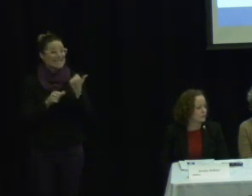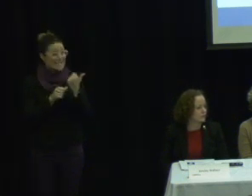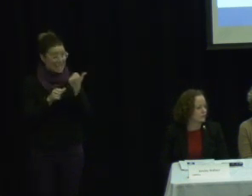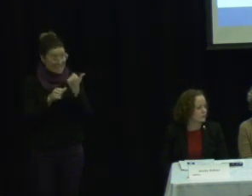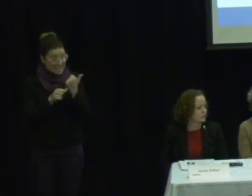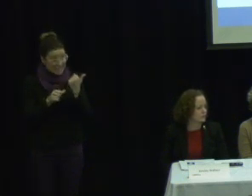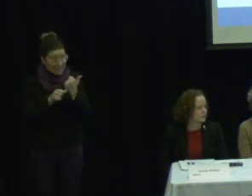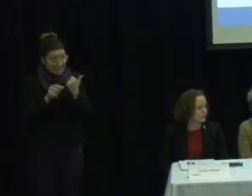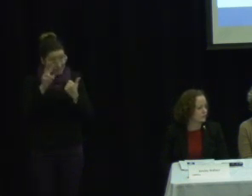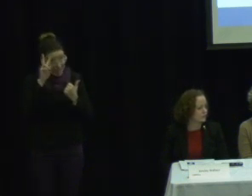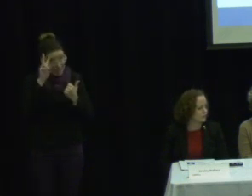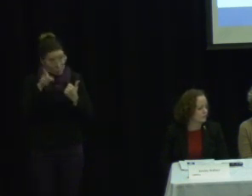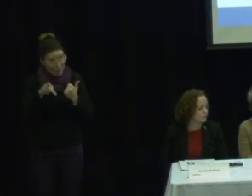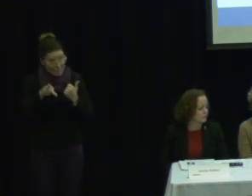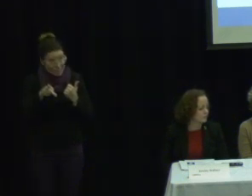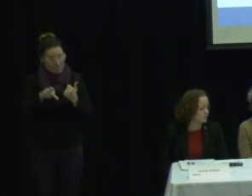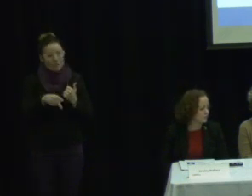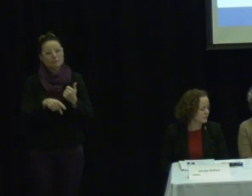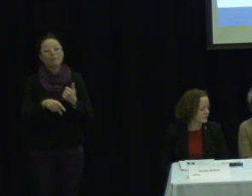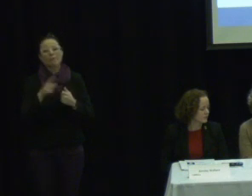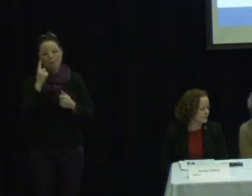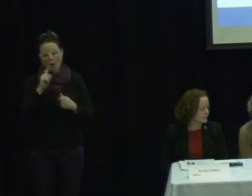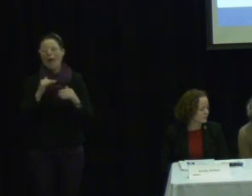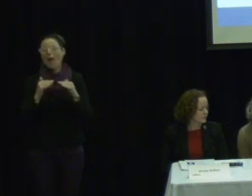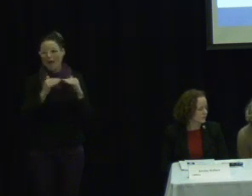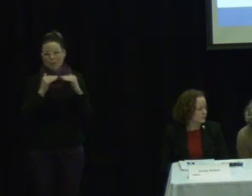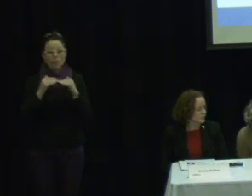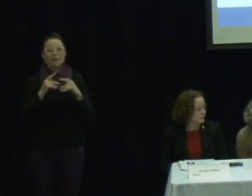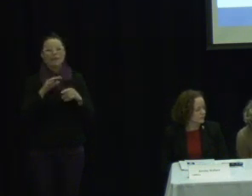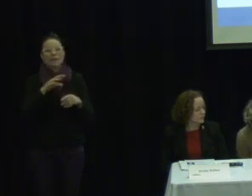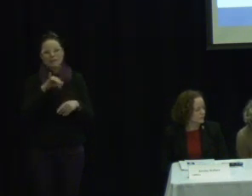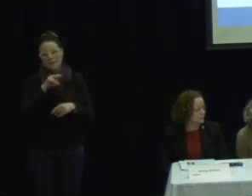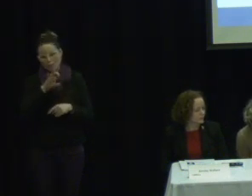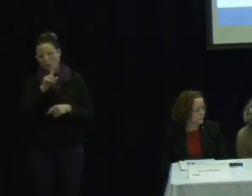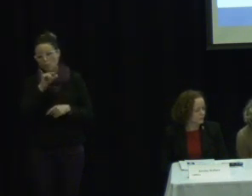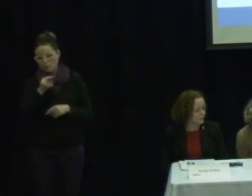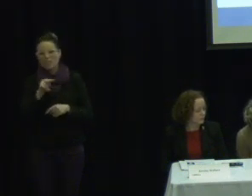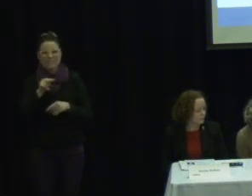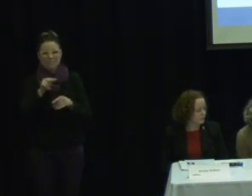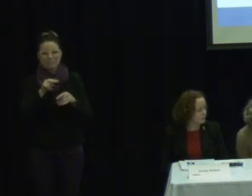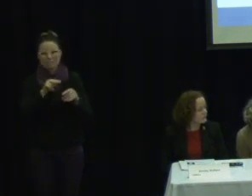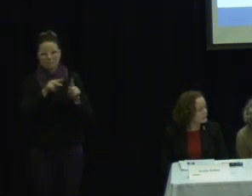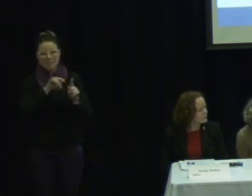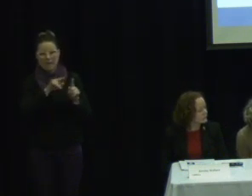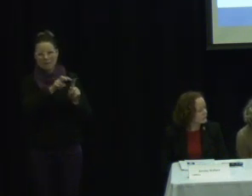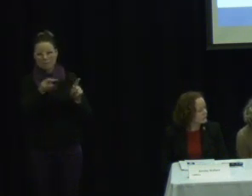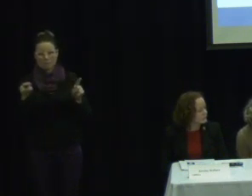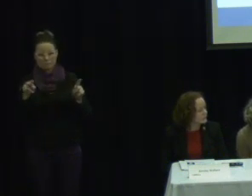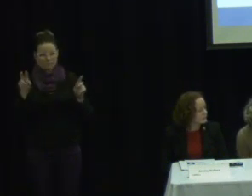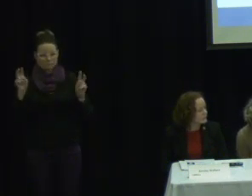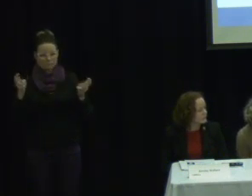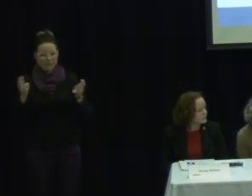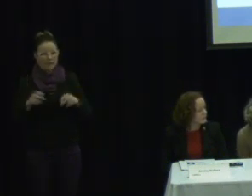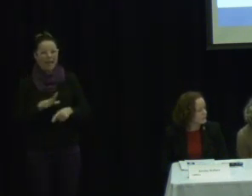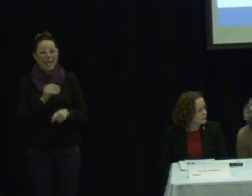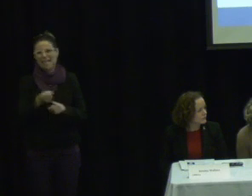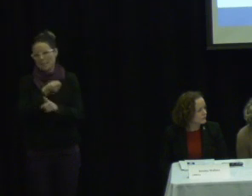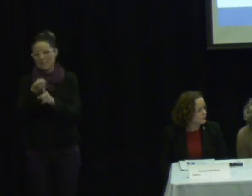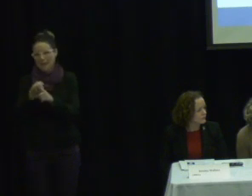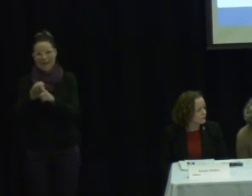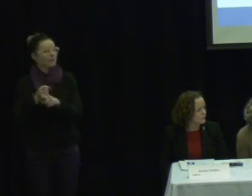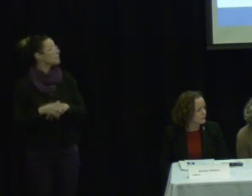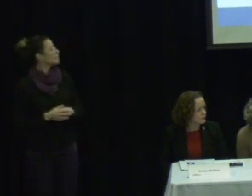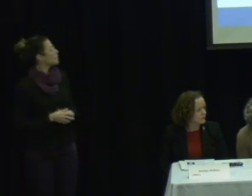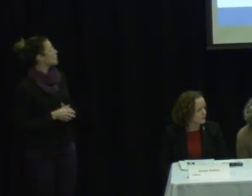Impact is up on the Higher Touch site, so it's on our website. We're kicking off our next level of